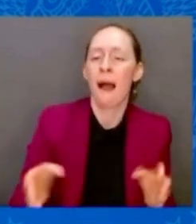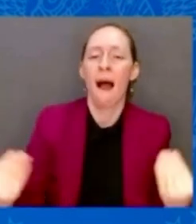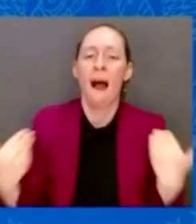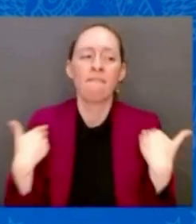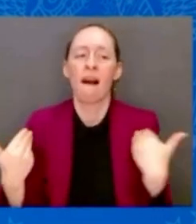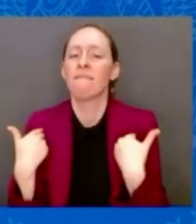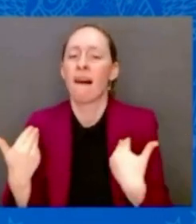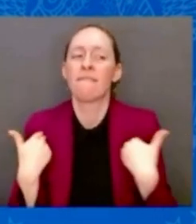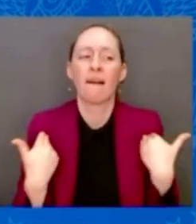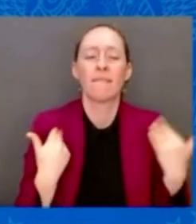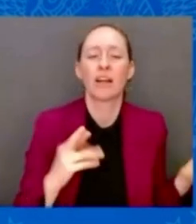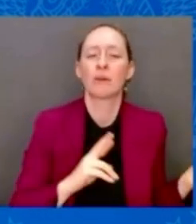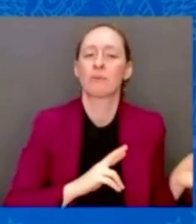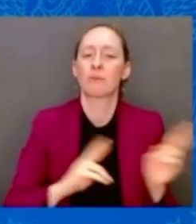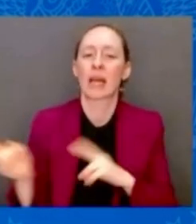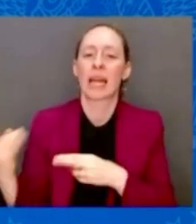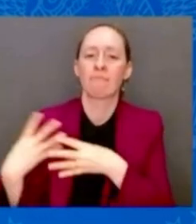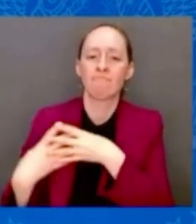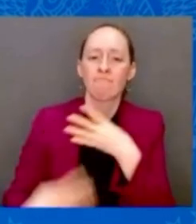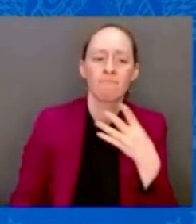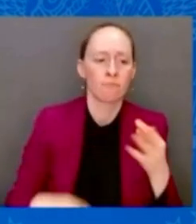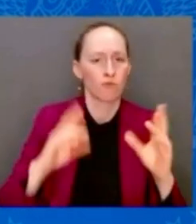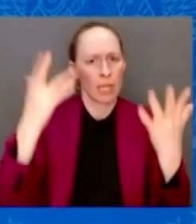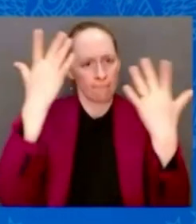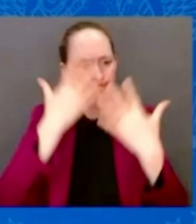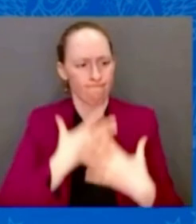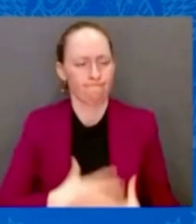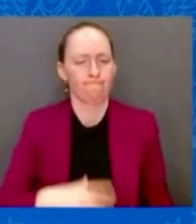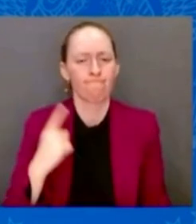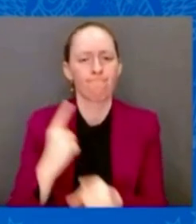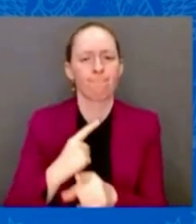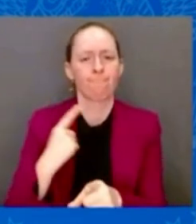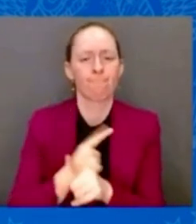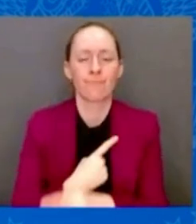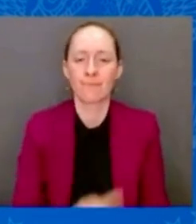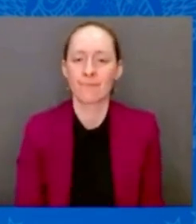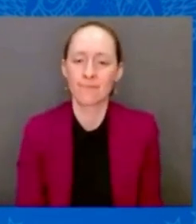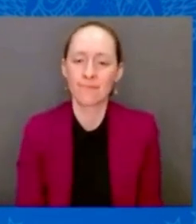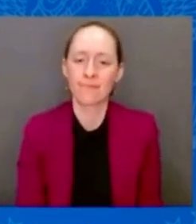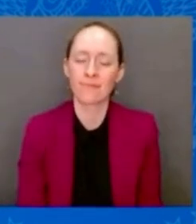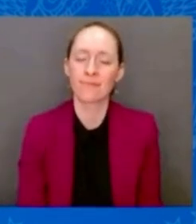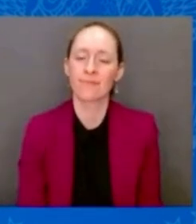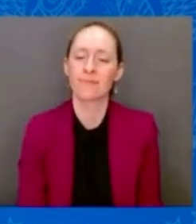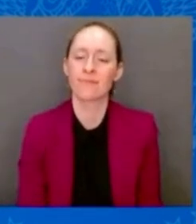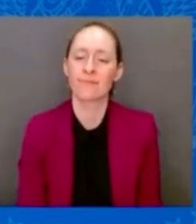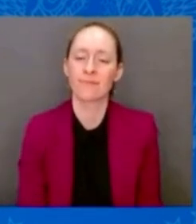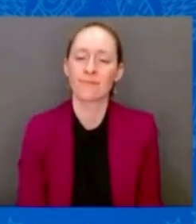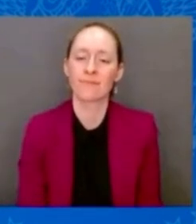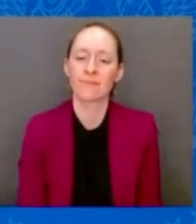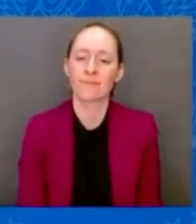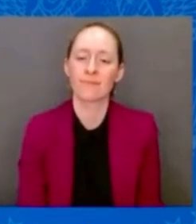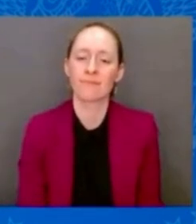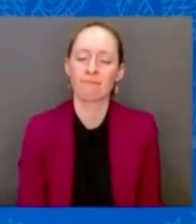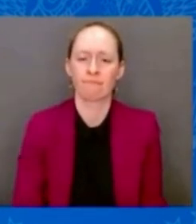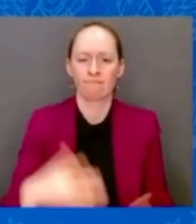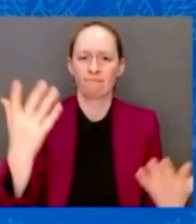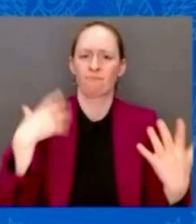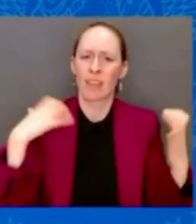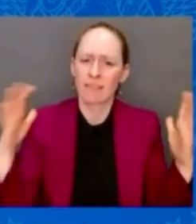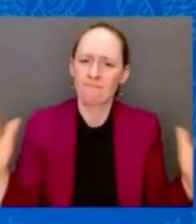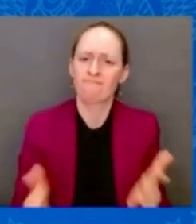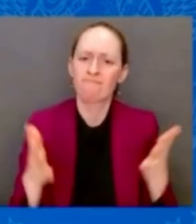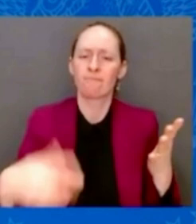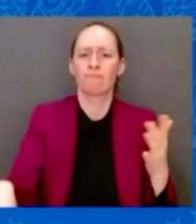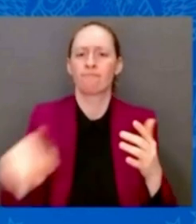Critical cancer research and putting more local firefighters in the field. And since I spoke at the Summit of the Fire Prevention and Control last